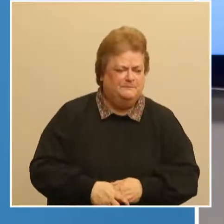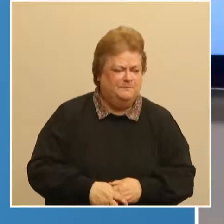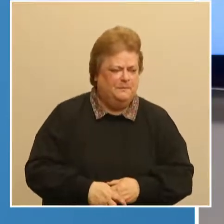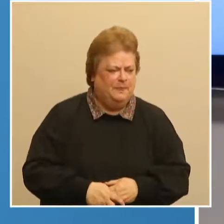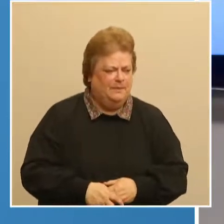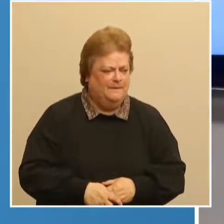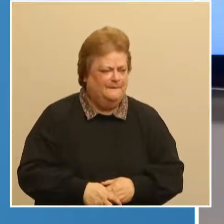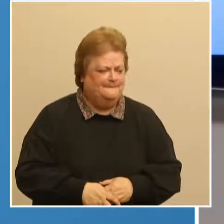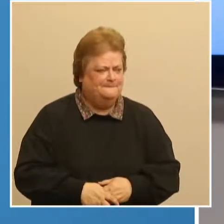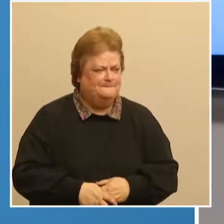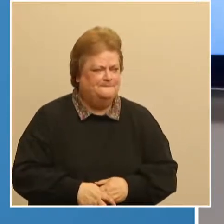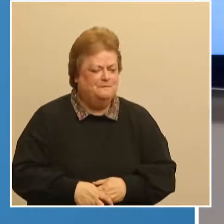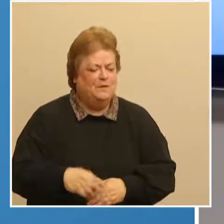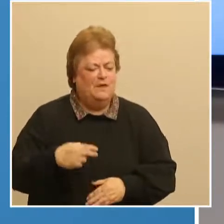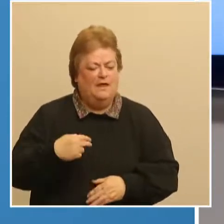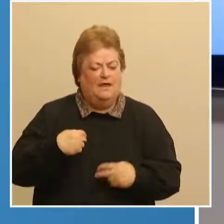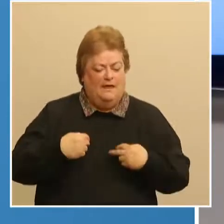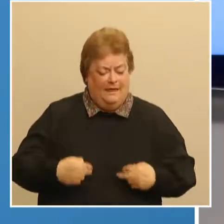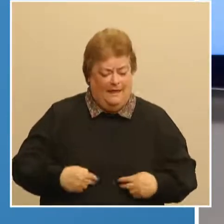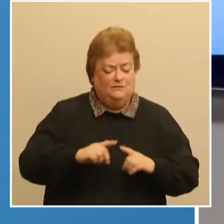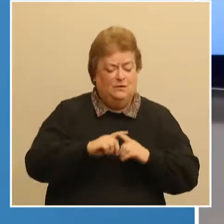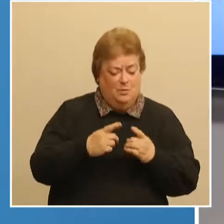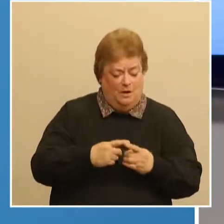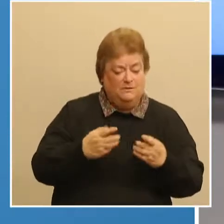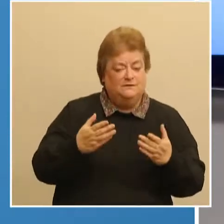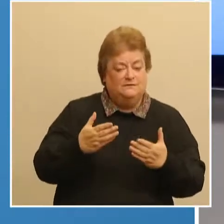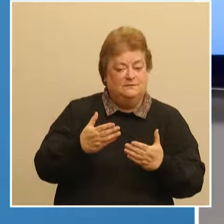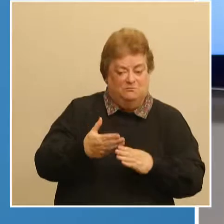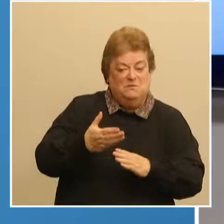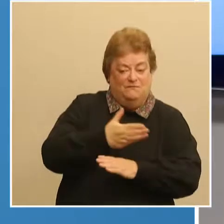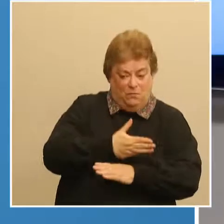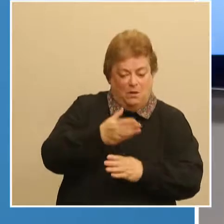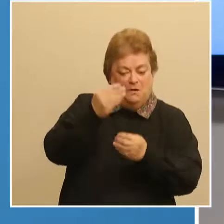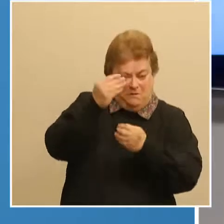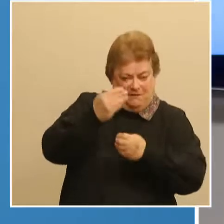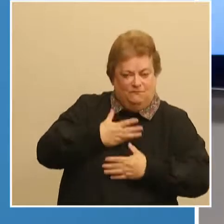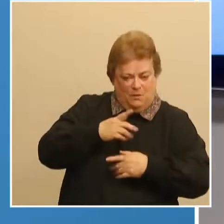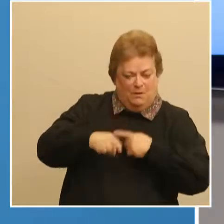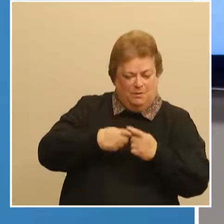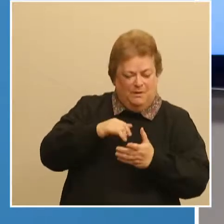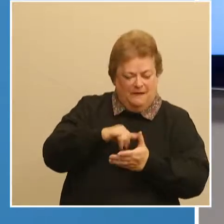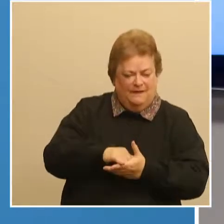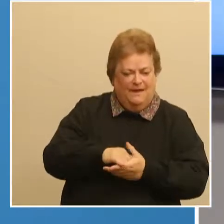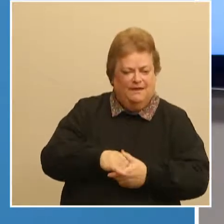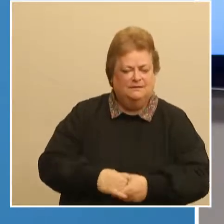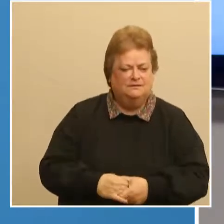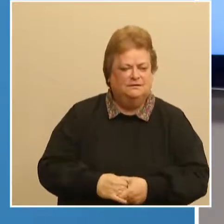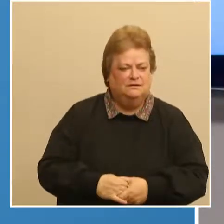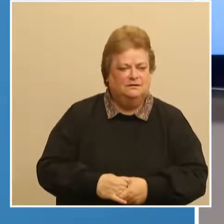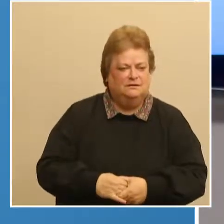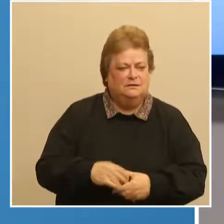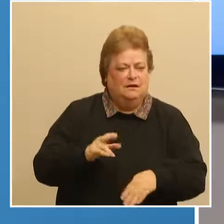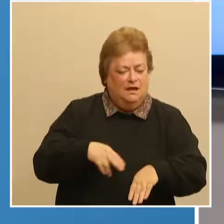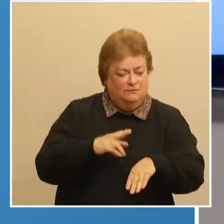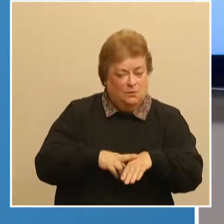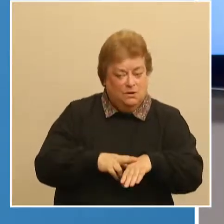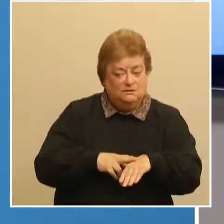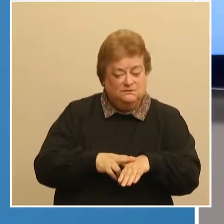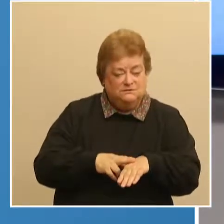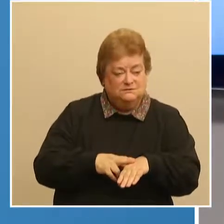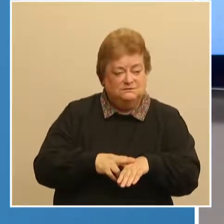The health departments were informed beforehand, and of course it